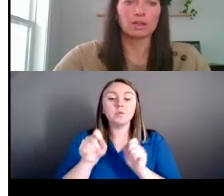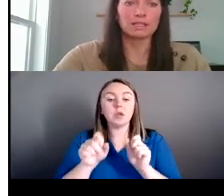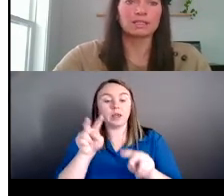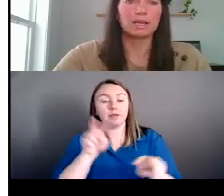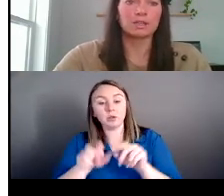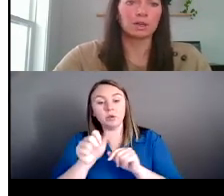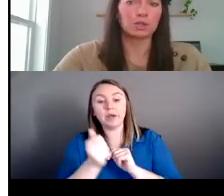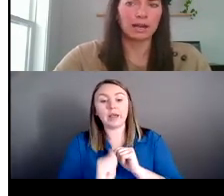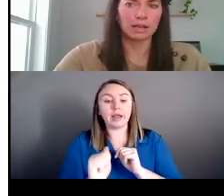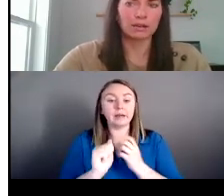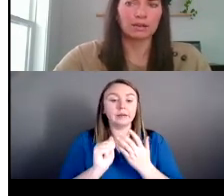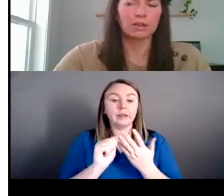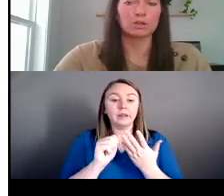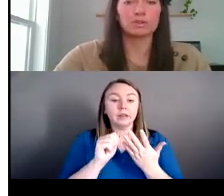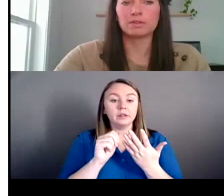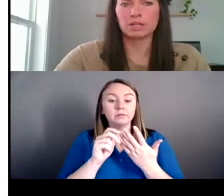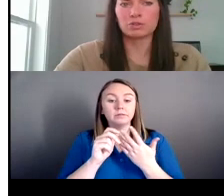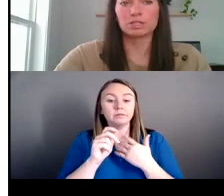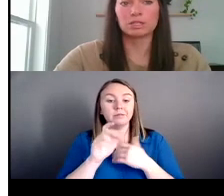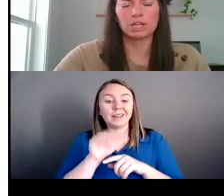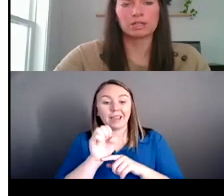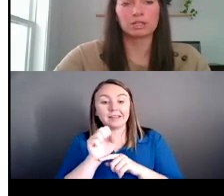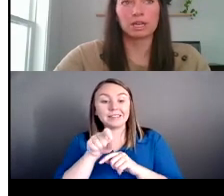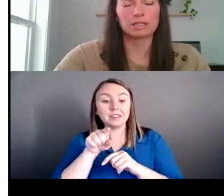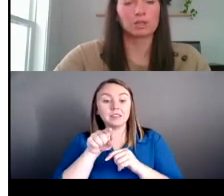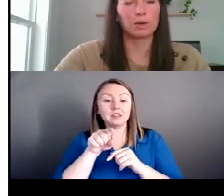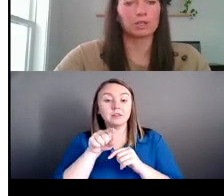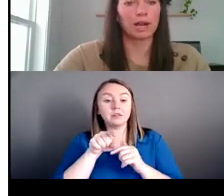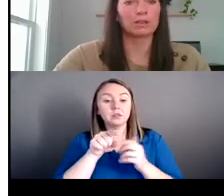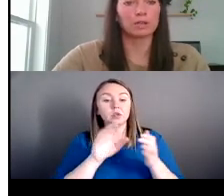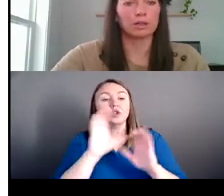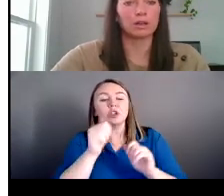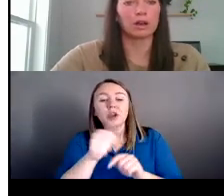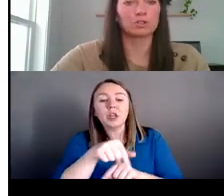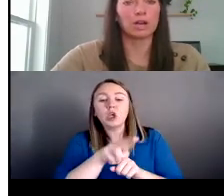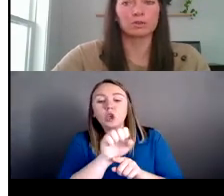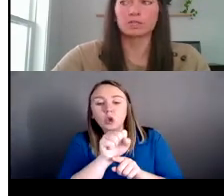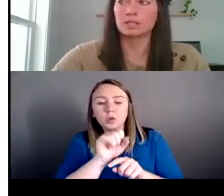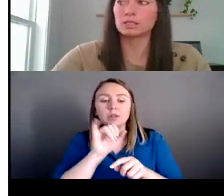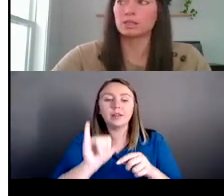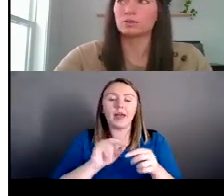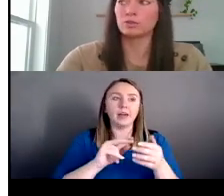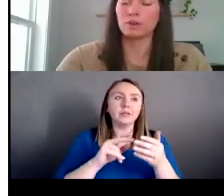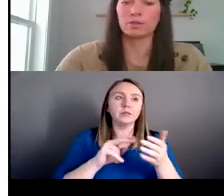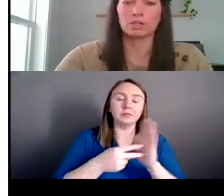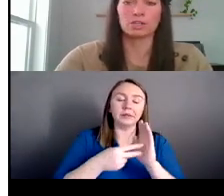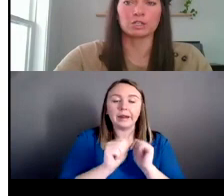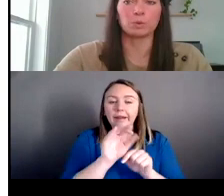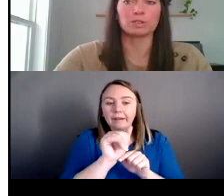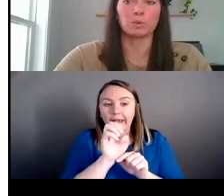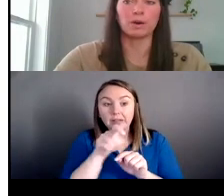or cases that you are tracking. So if you have an interest in a case that you want to track, you can track those cases and you'll find those